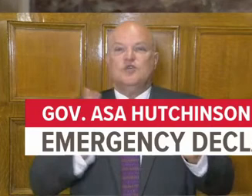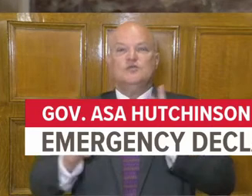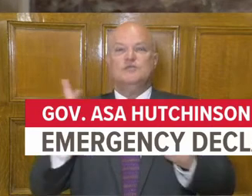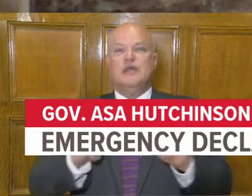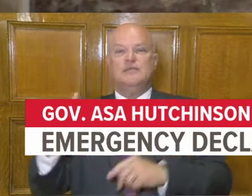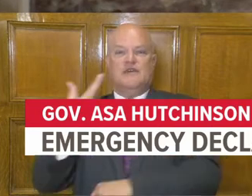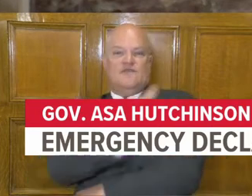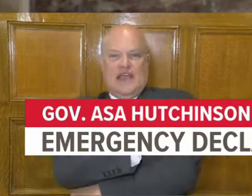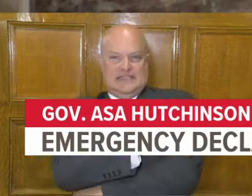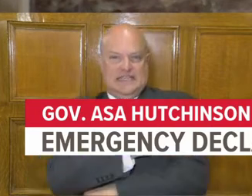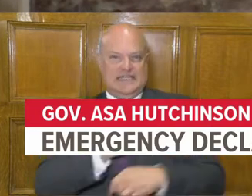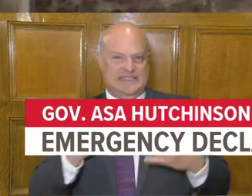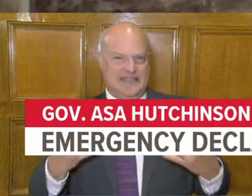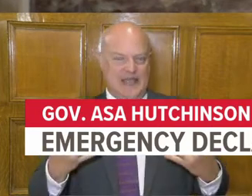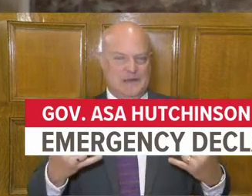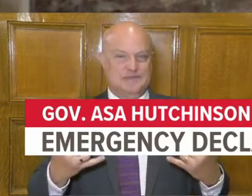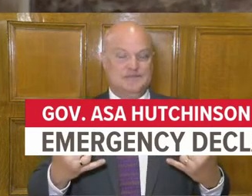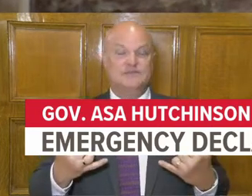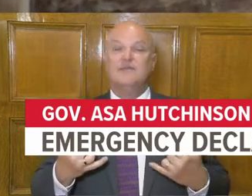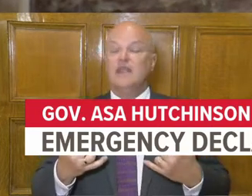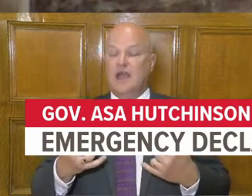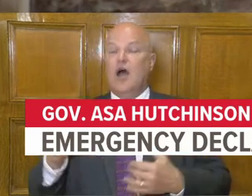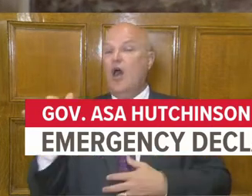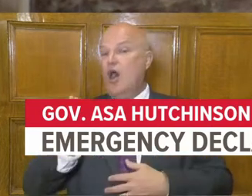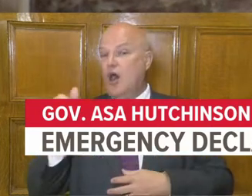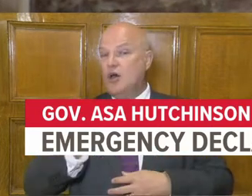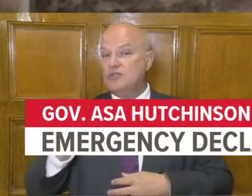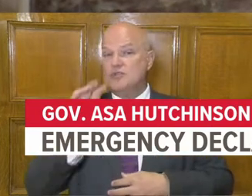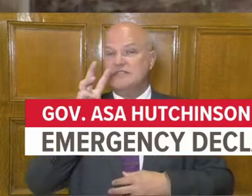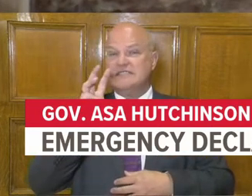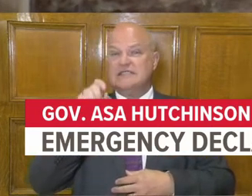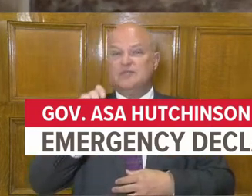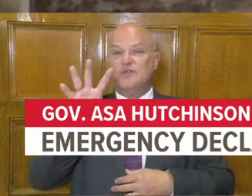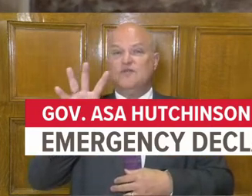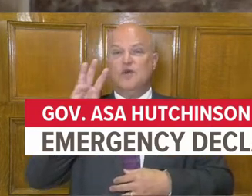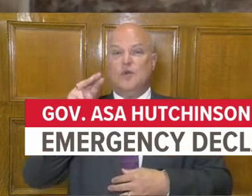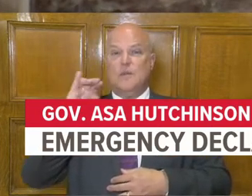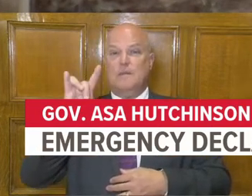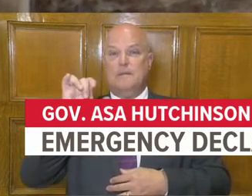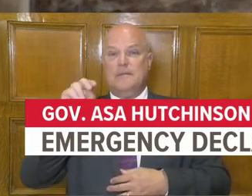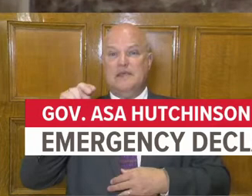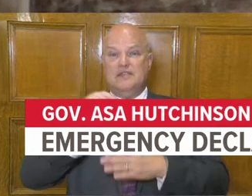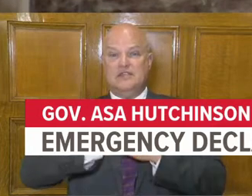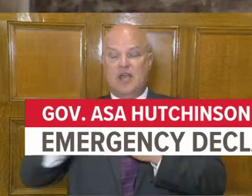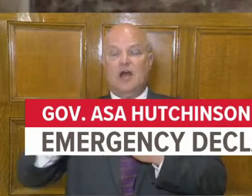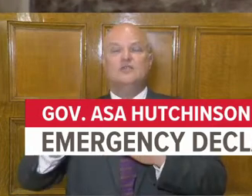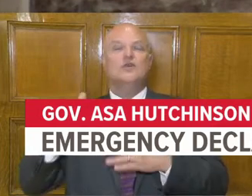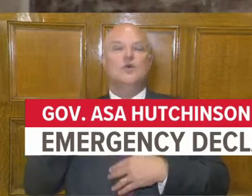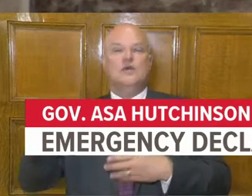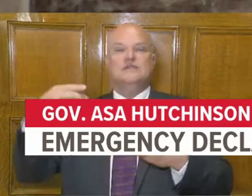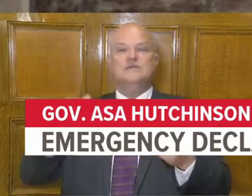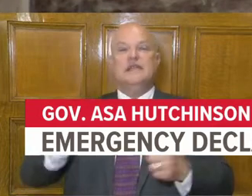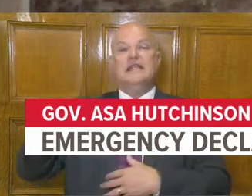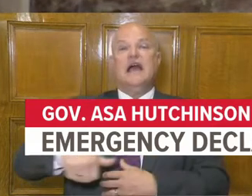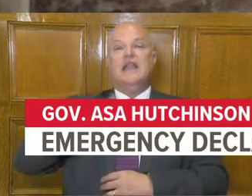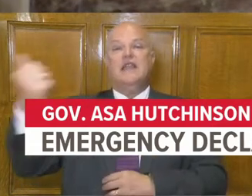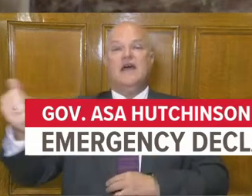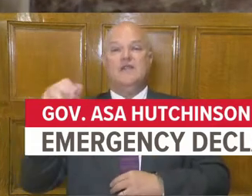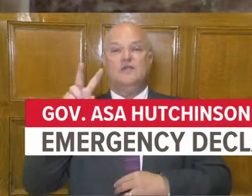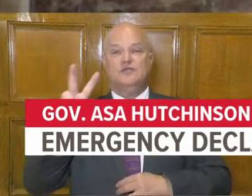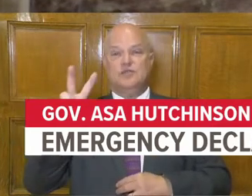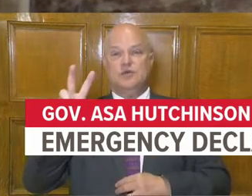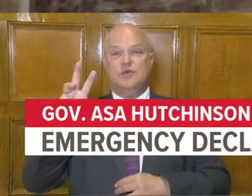to get vaccinations. In addition to that $6.4 million, we are spending another $2